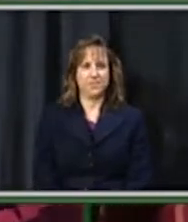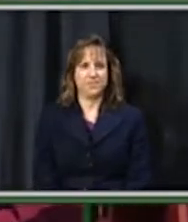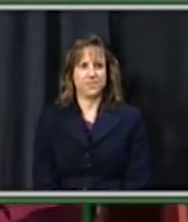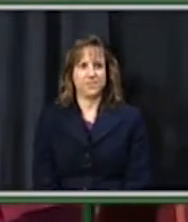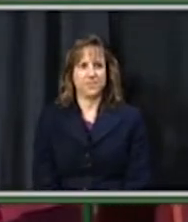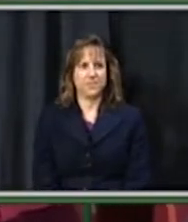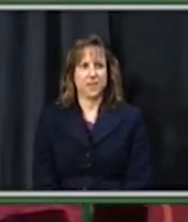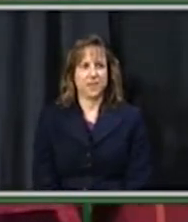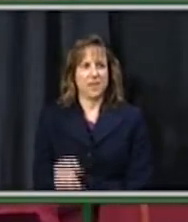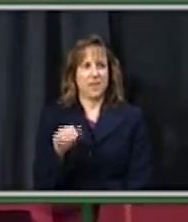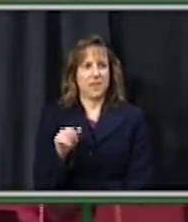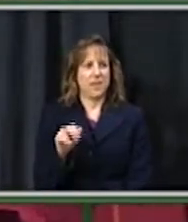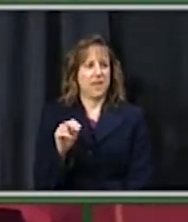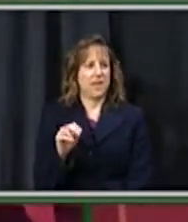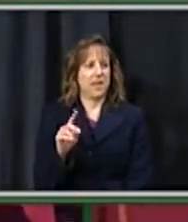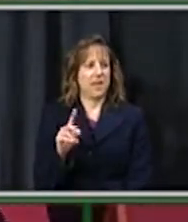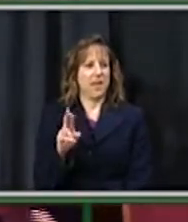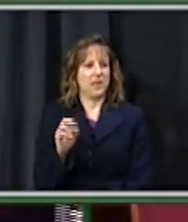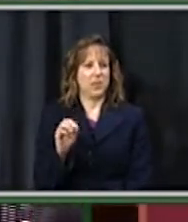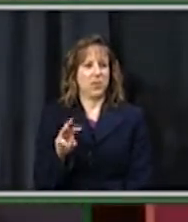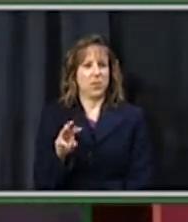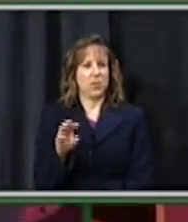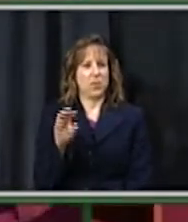Congratulations. Andrew Walton.